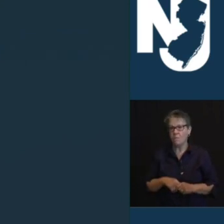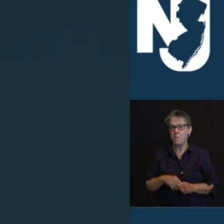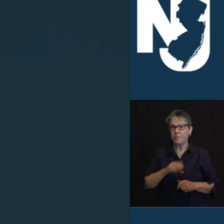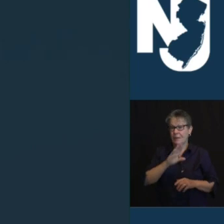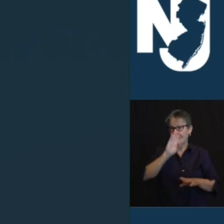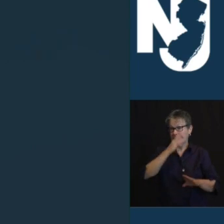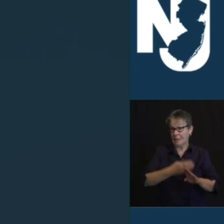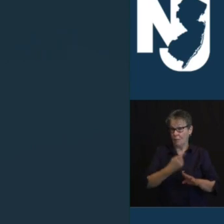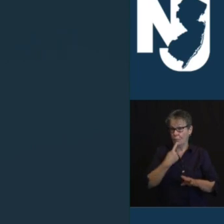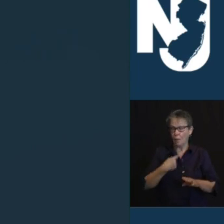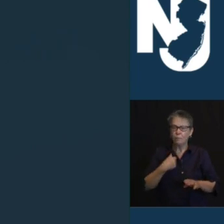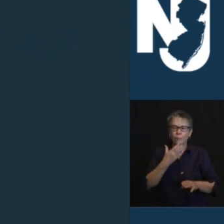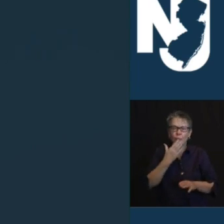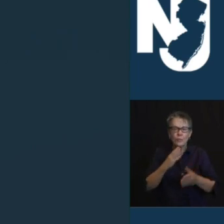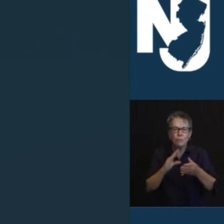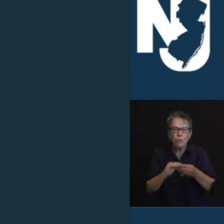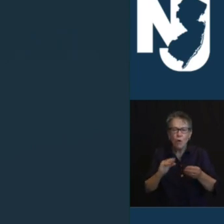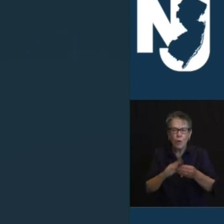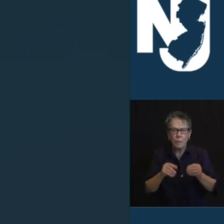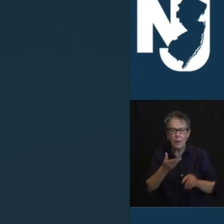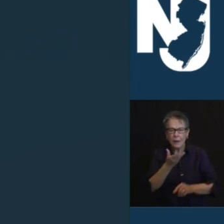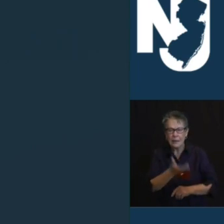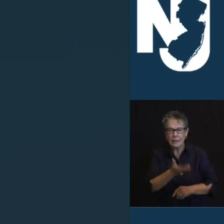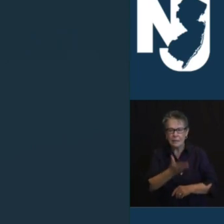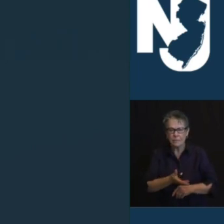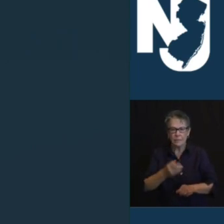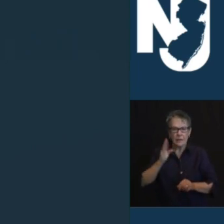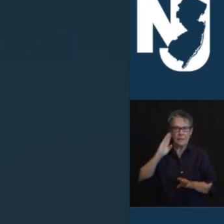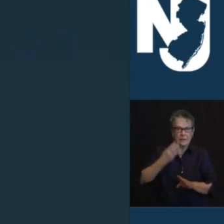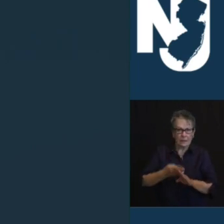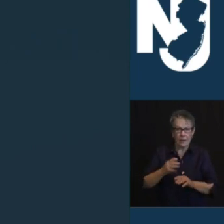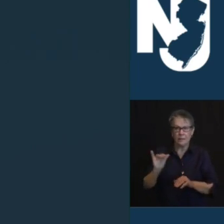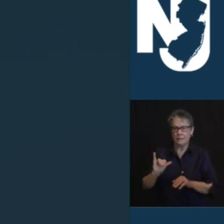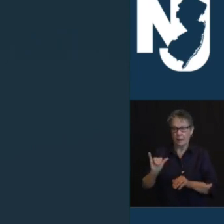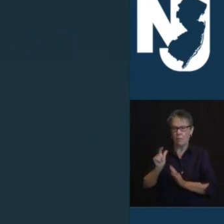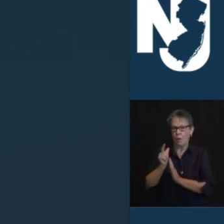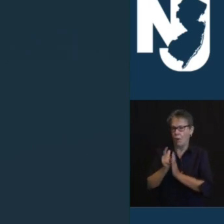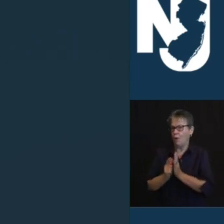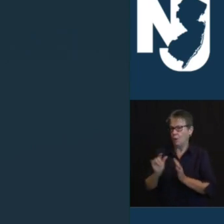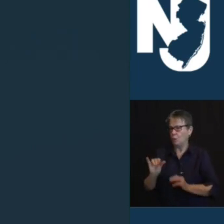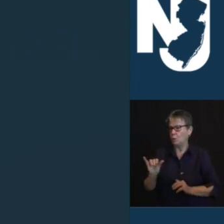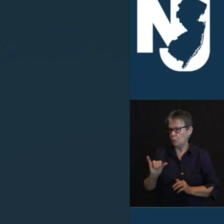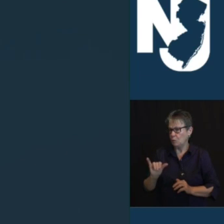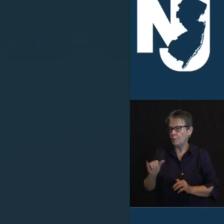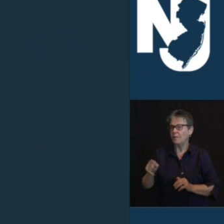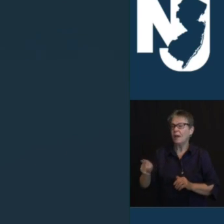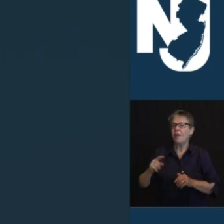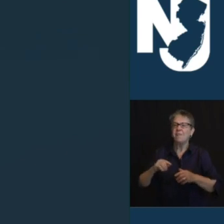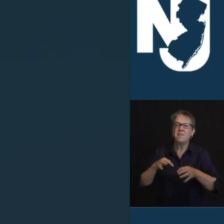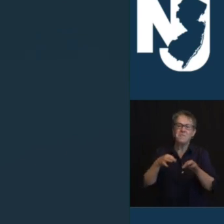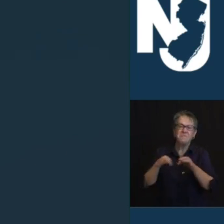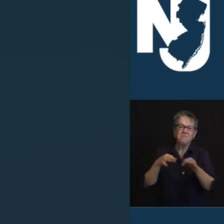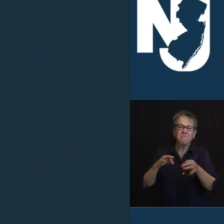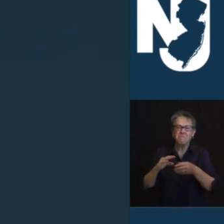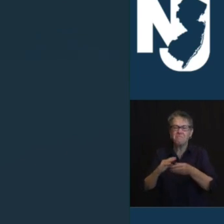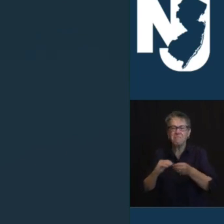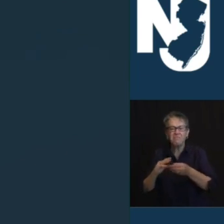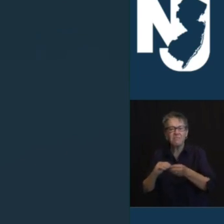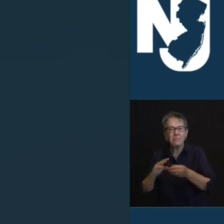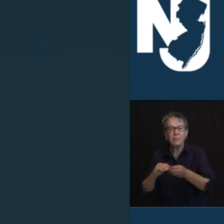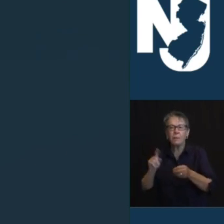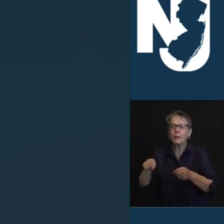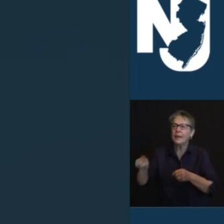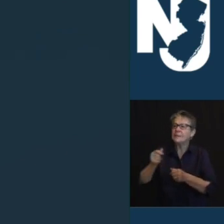himself, obviously a lawyer, giving a lecture to a group, I believe, of up-and-coming aspiring law students, and